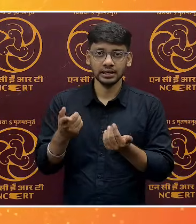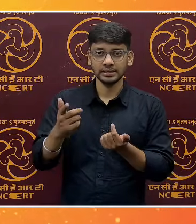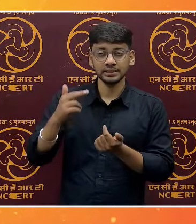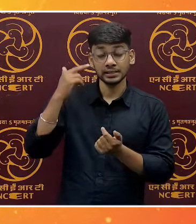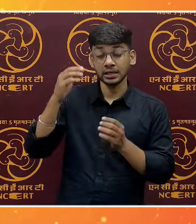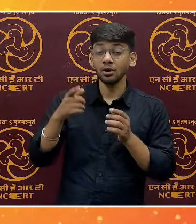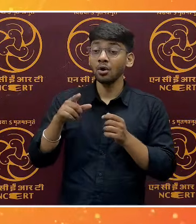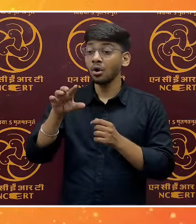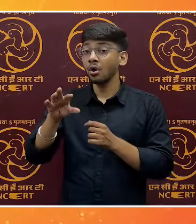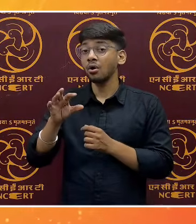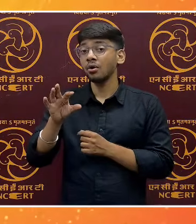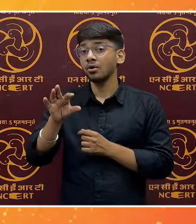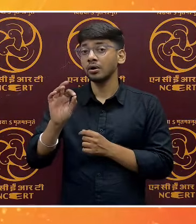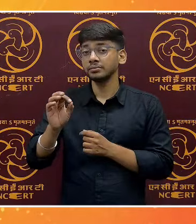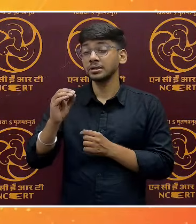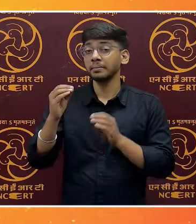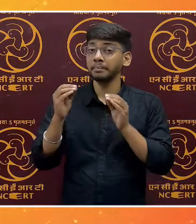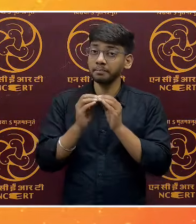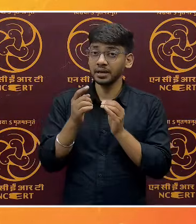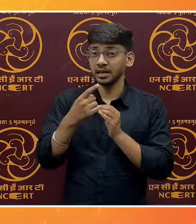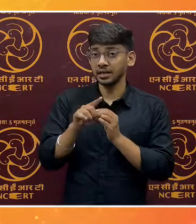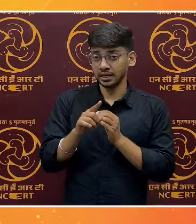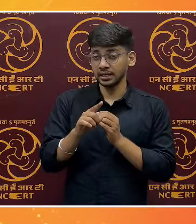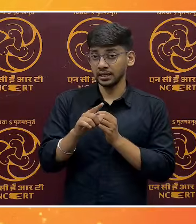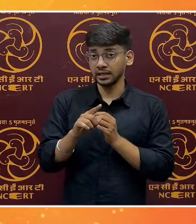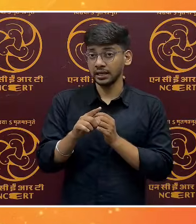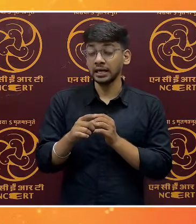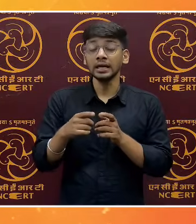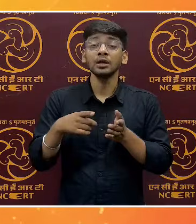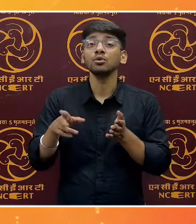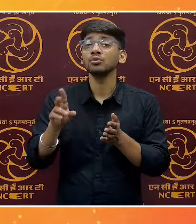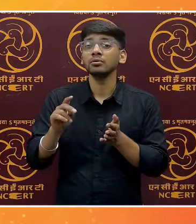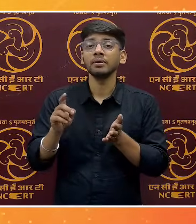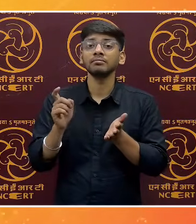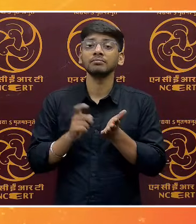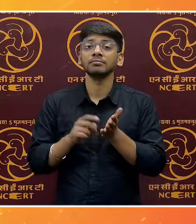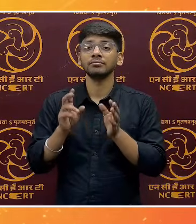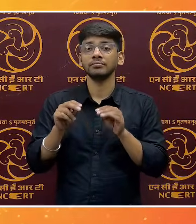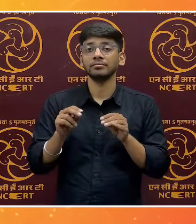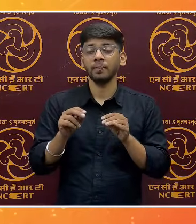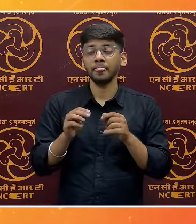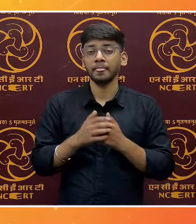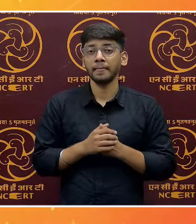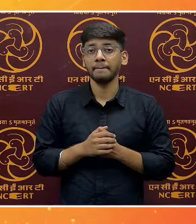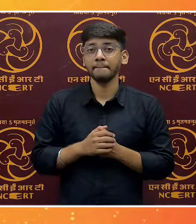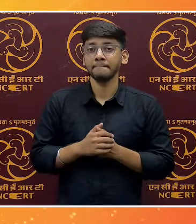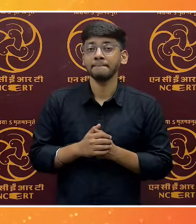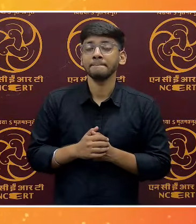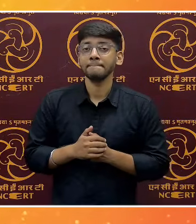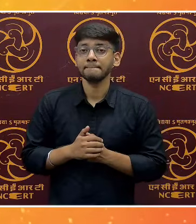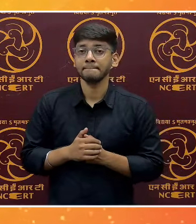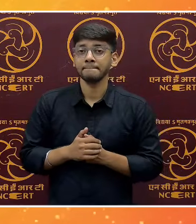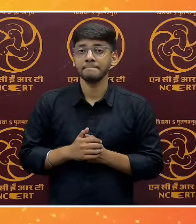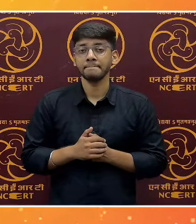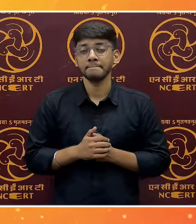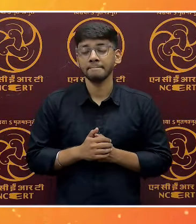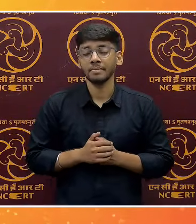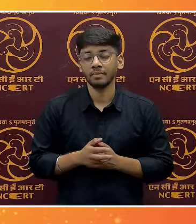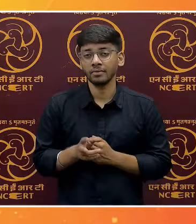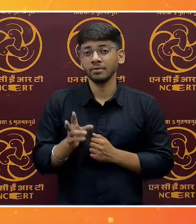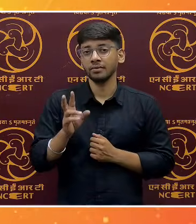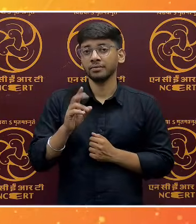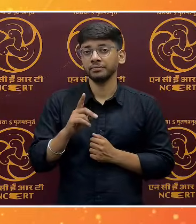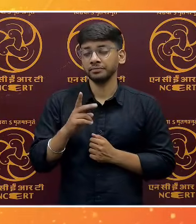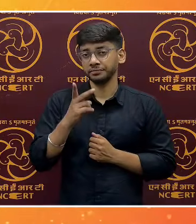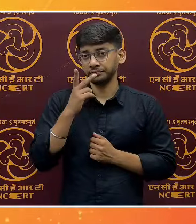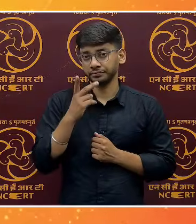the option B is correct, though I clicked on this, so there is no second chance to correct your answer. Again,